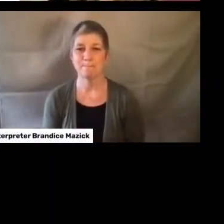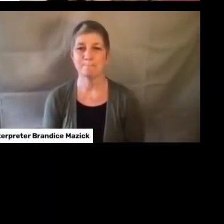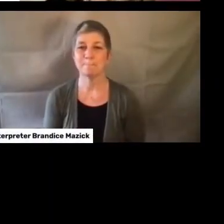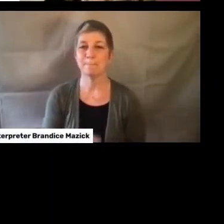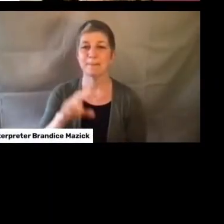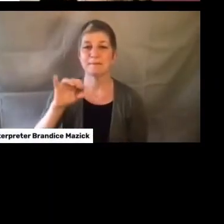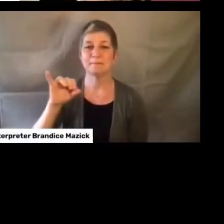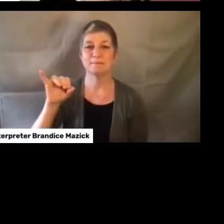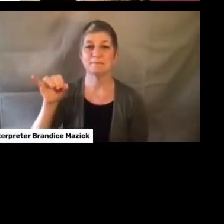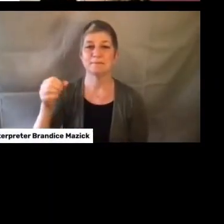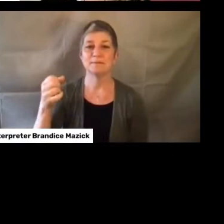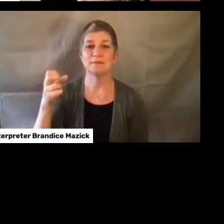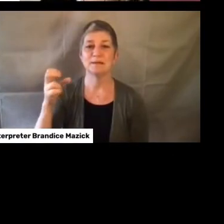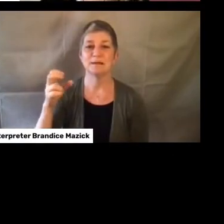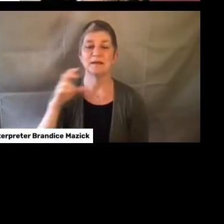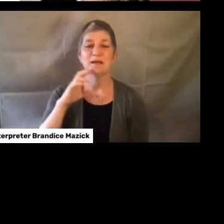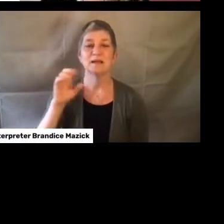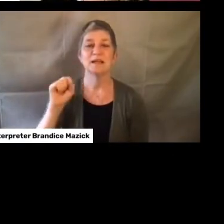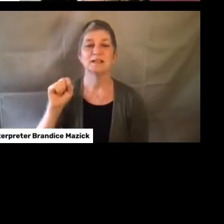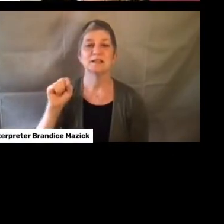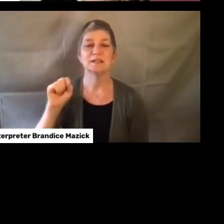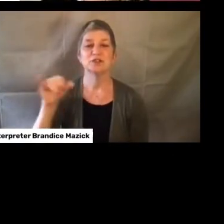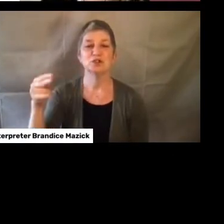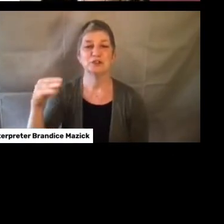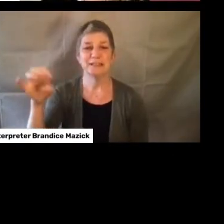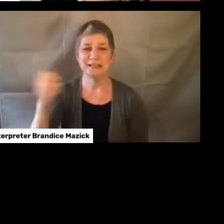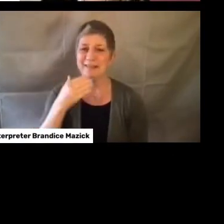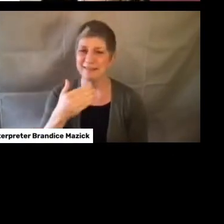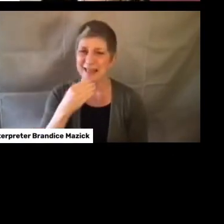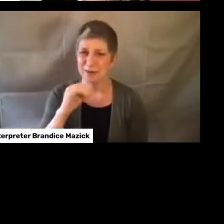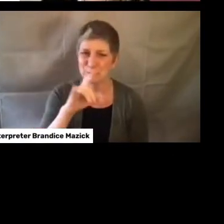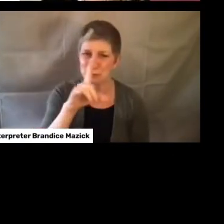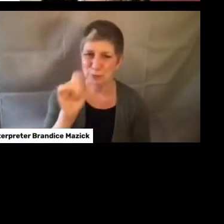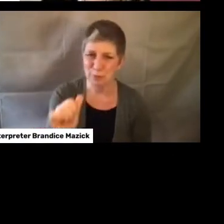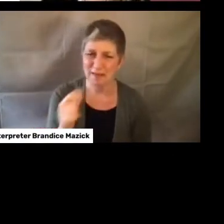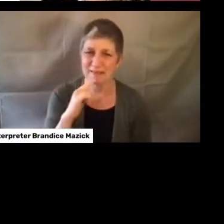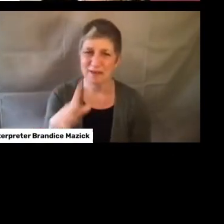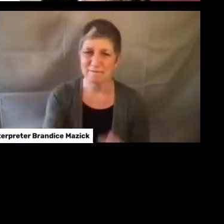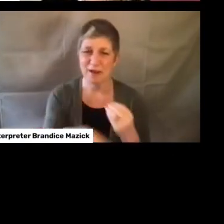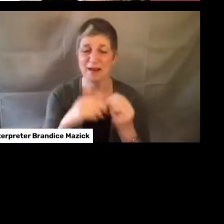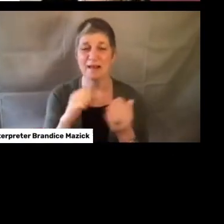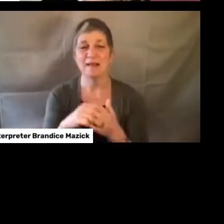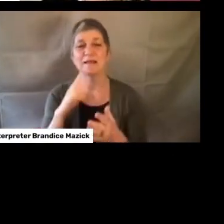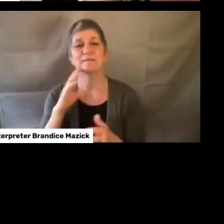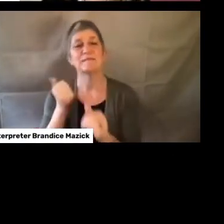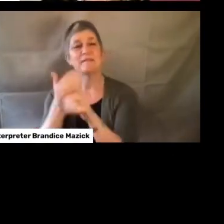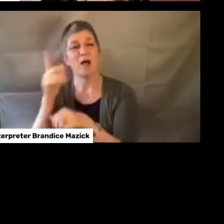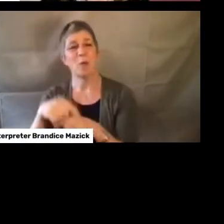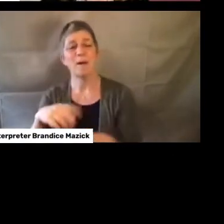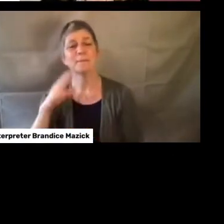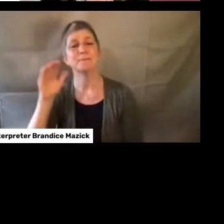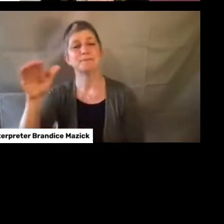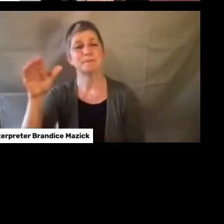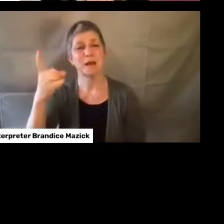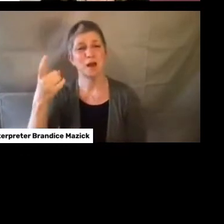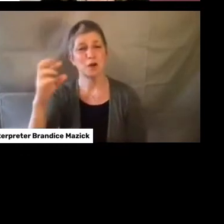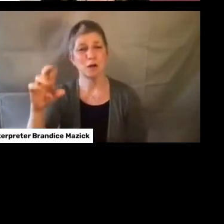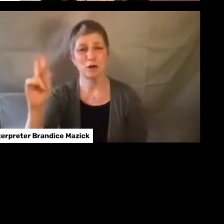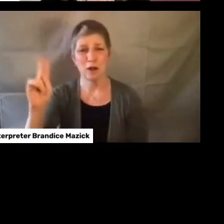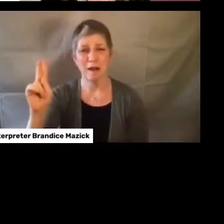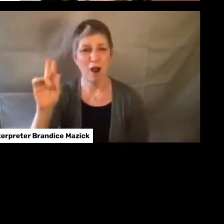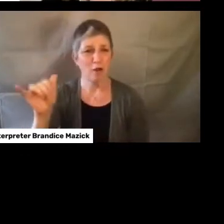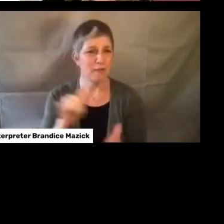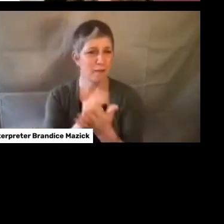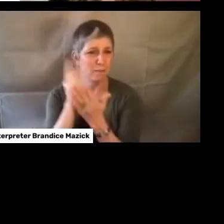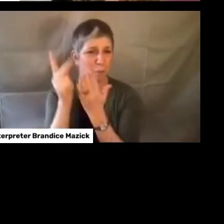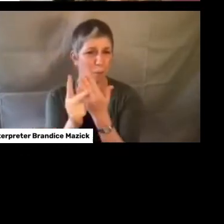Thanks, Julia. Thanks for adding that. In follow-up to that, Dr. Kaklamani, are there initiatives going on